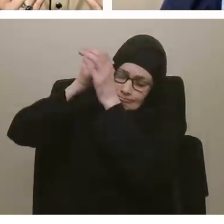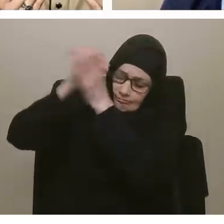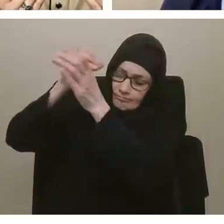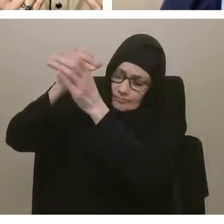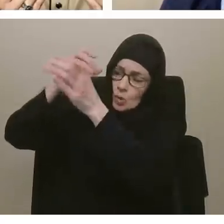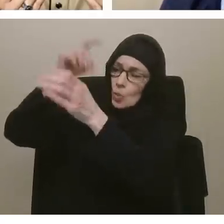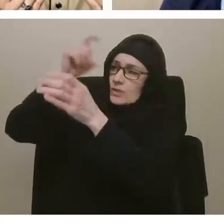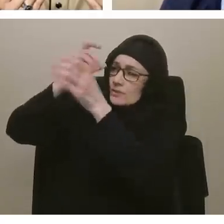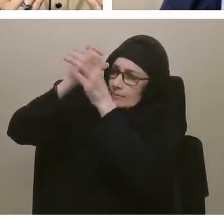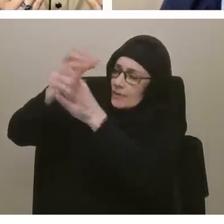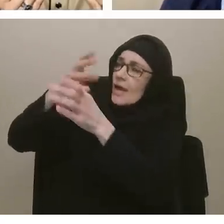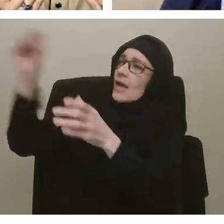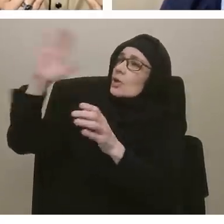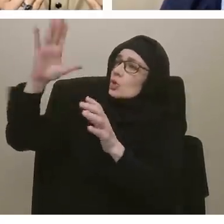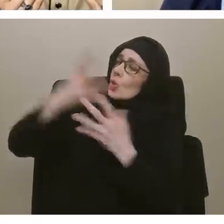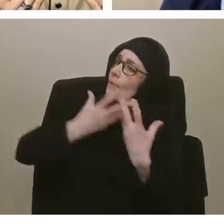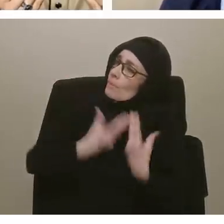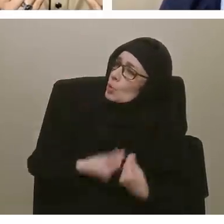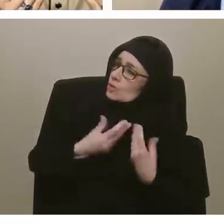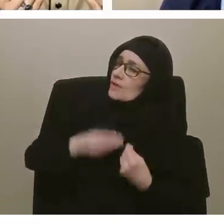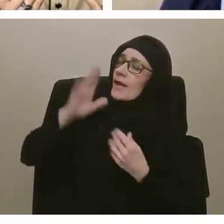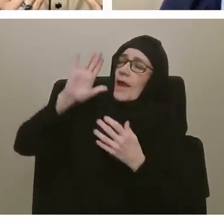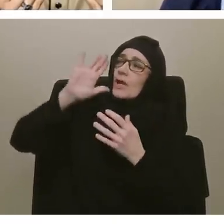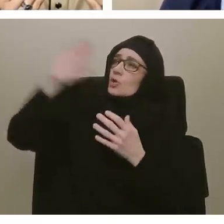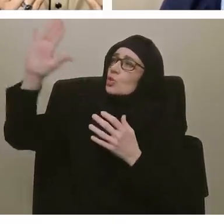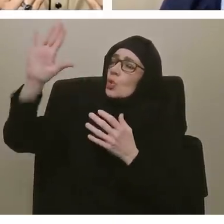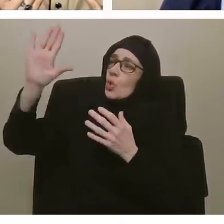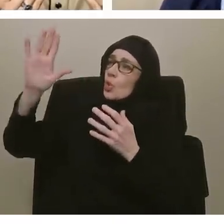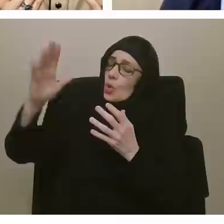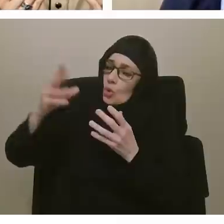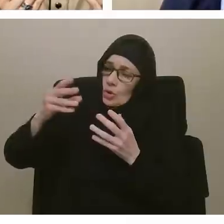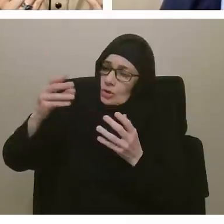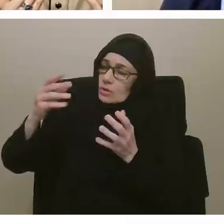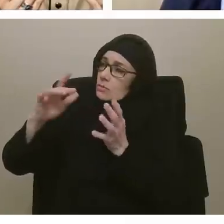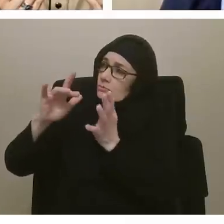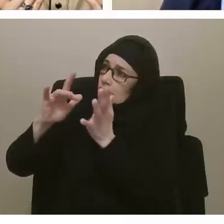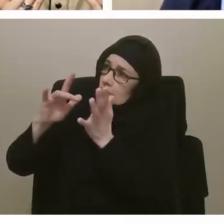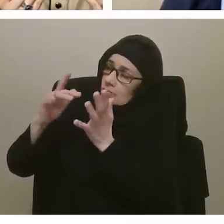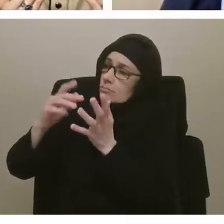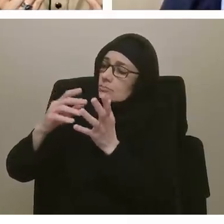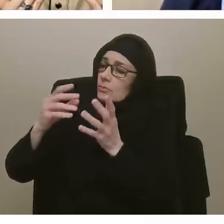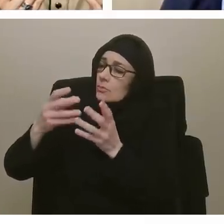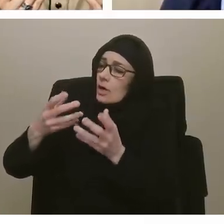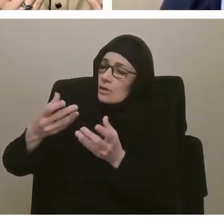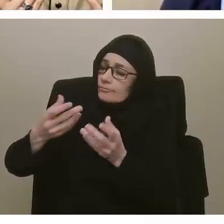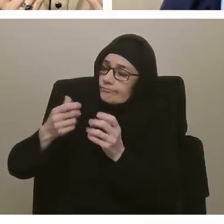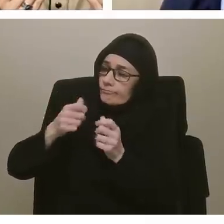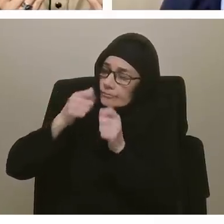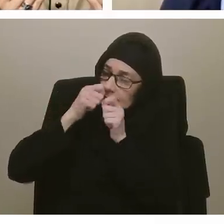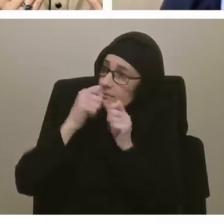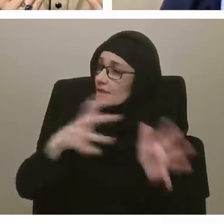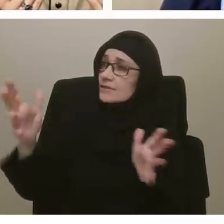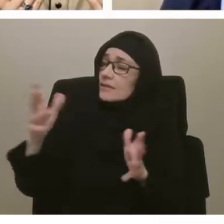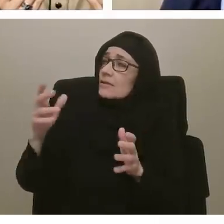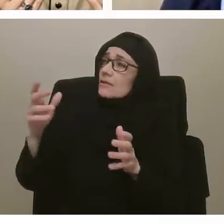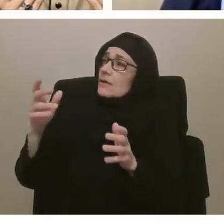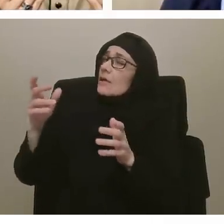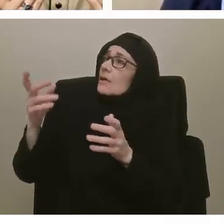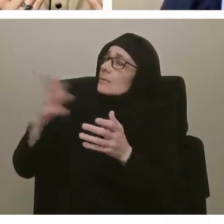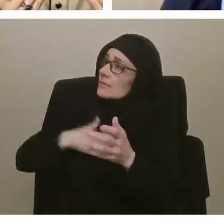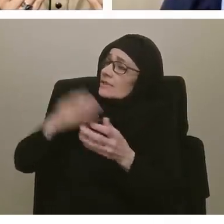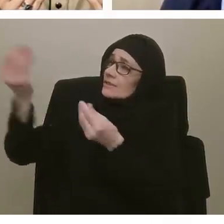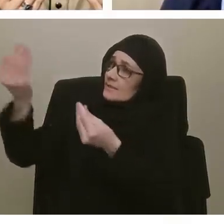boundless mercy, in your beautiful grace, to shower us, our families, our loved ones, and this ummah with